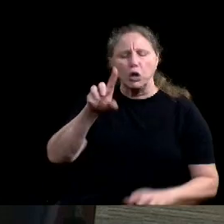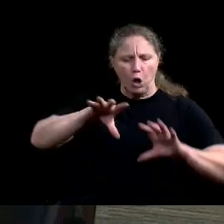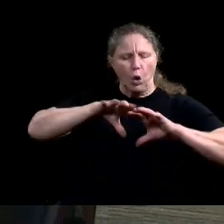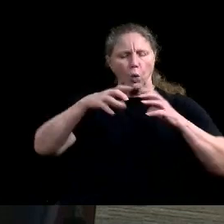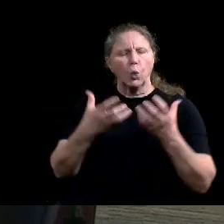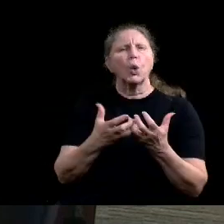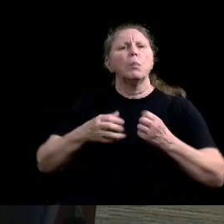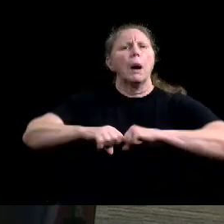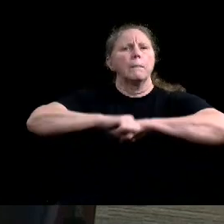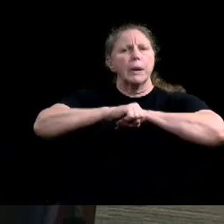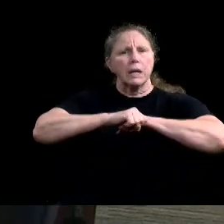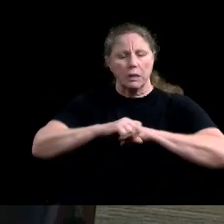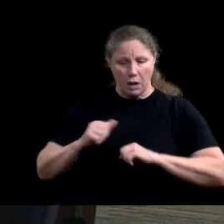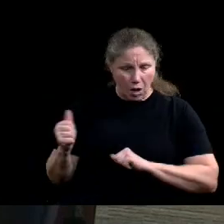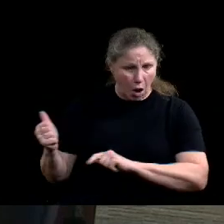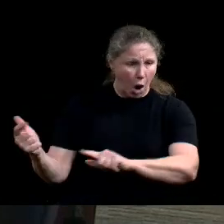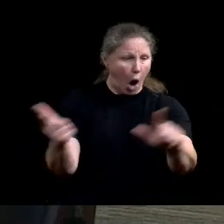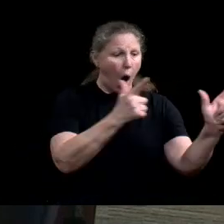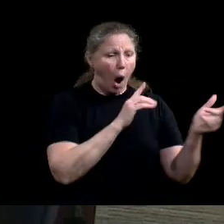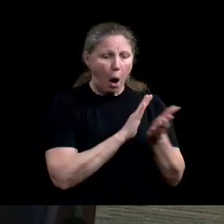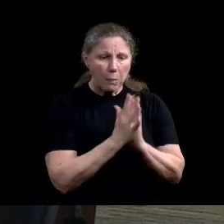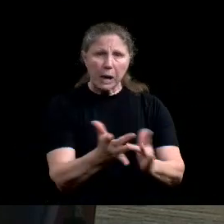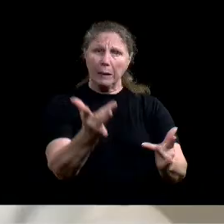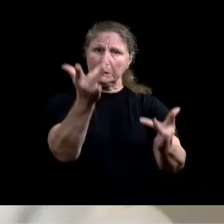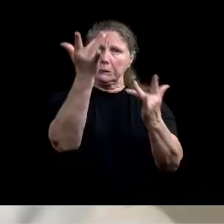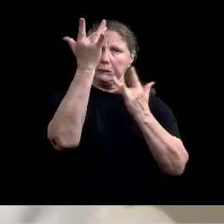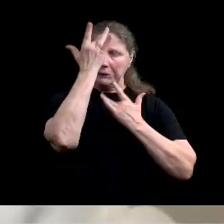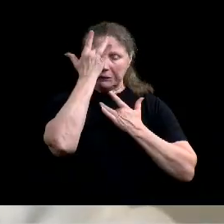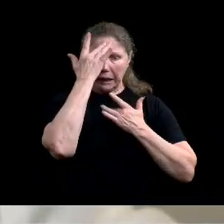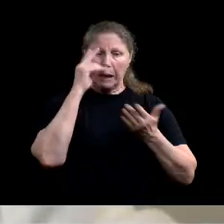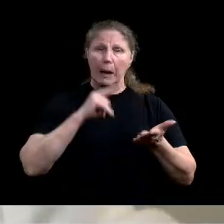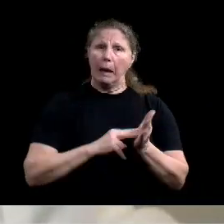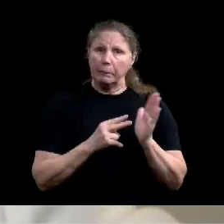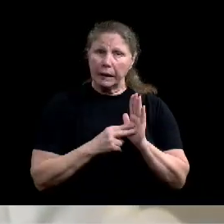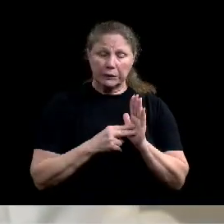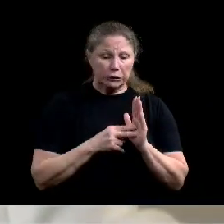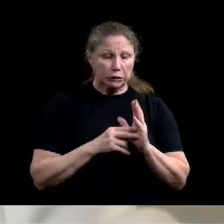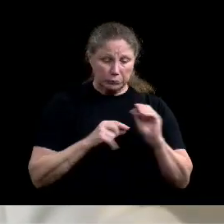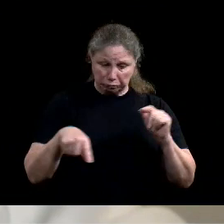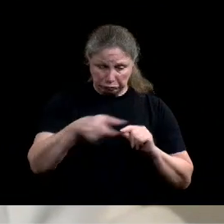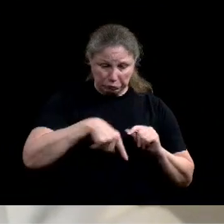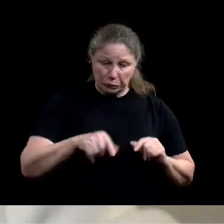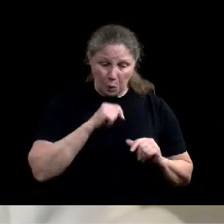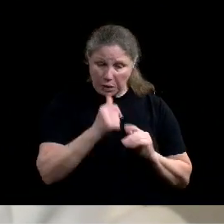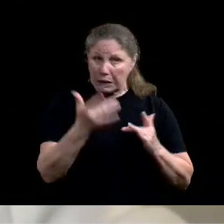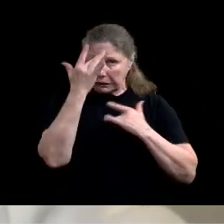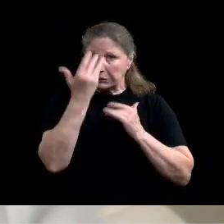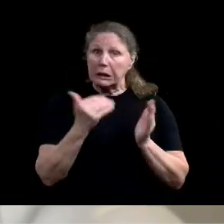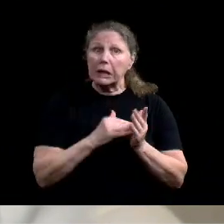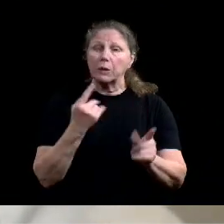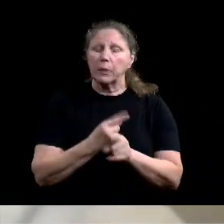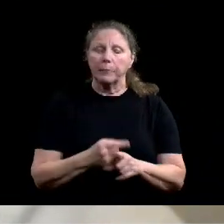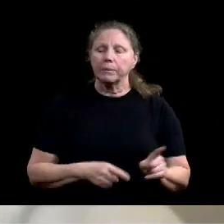build herd immunity? Dr. Griggs, I'll ask you to take that one too. Okay.